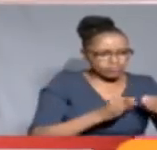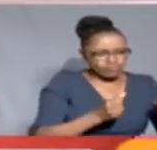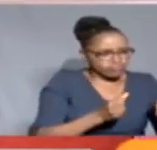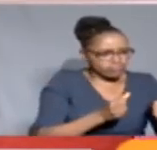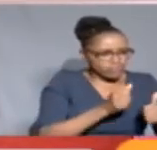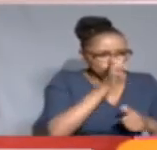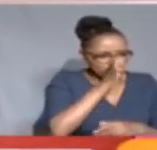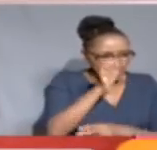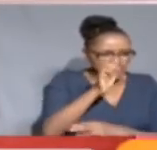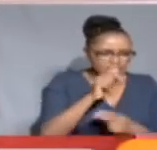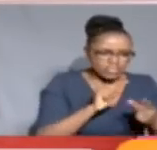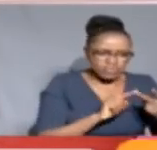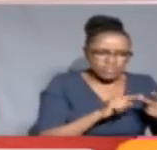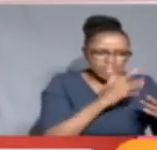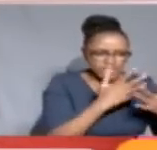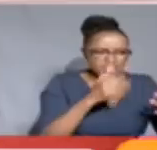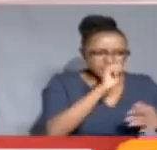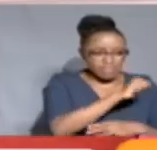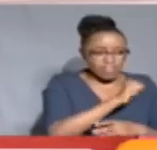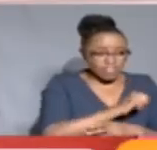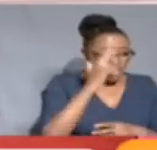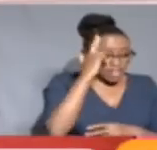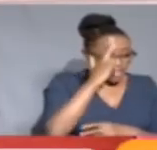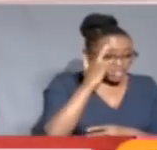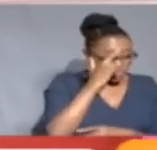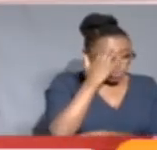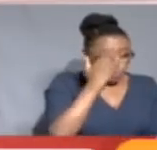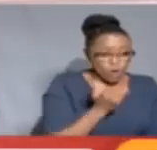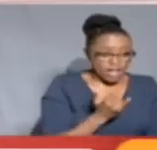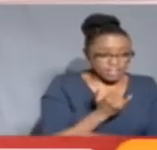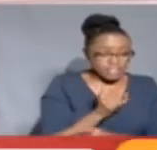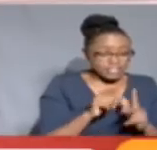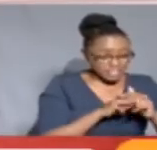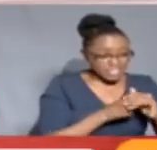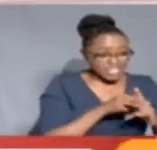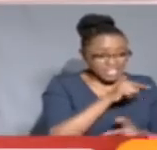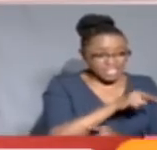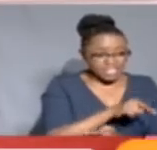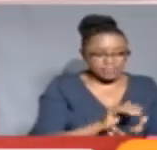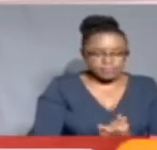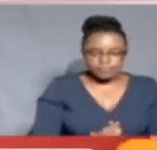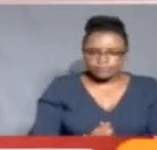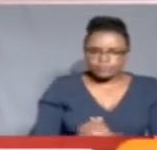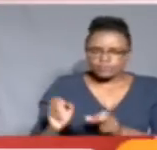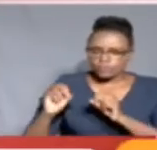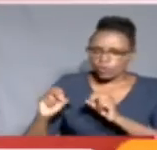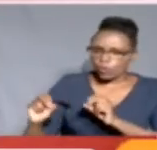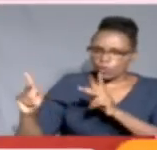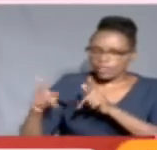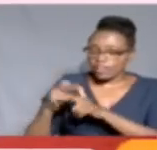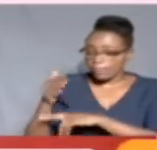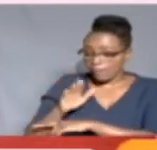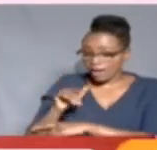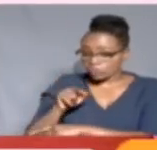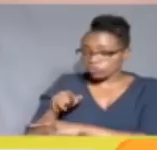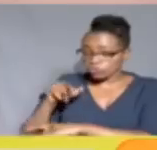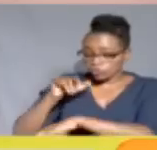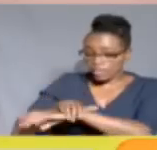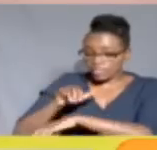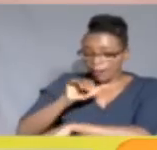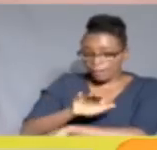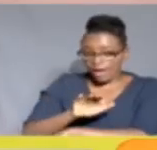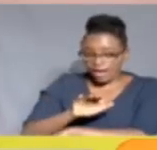rejection, you know, and stuff like that. Yeah, so that's where it all started. Yeah. Wow. And of course, we'll get back to you just to get even your take